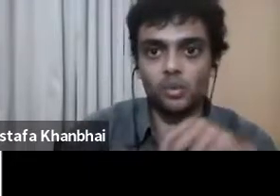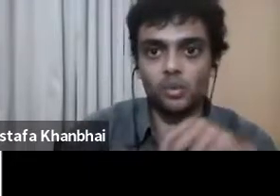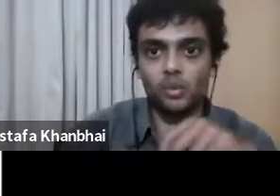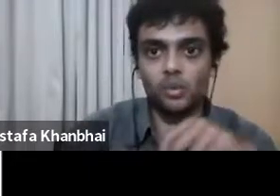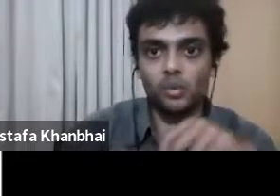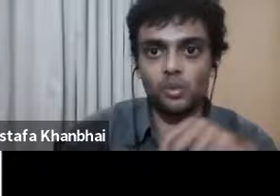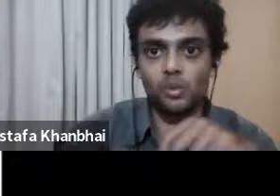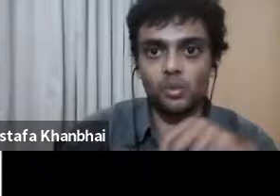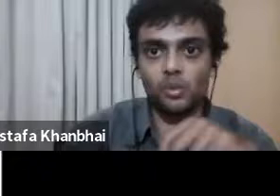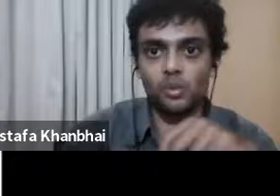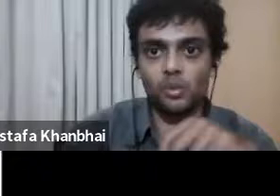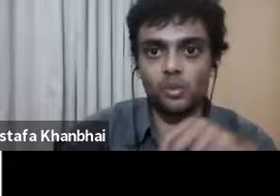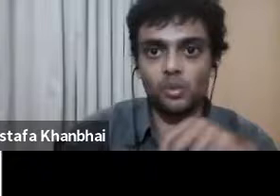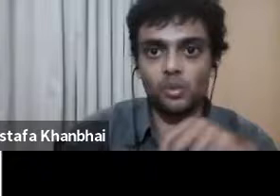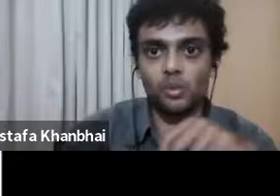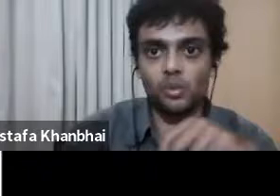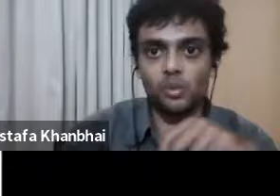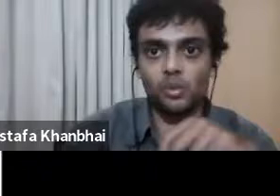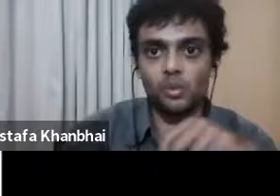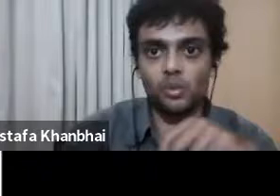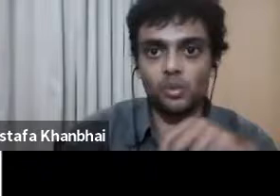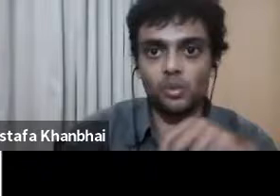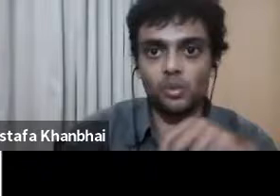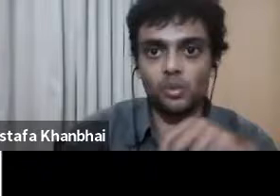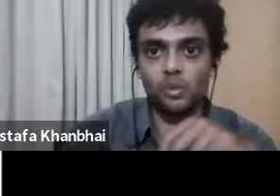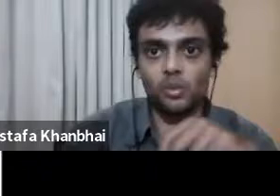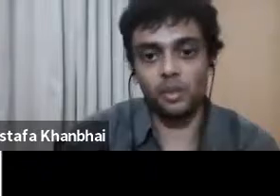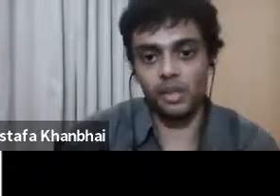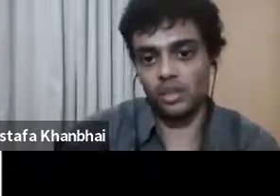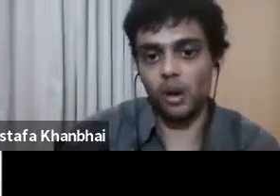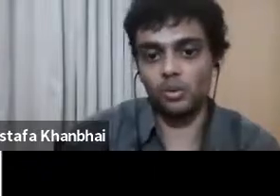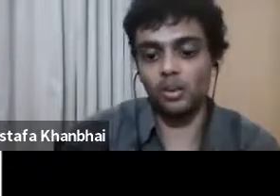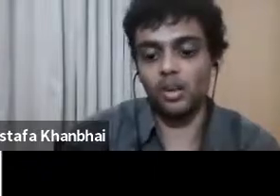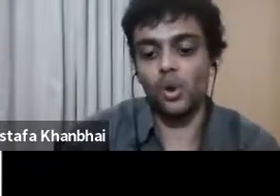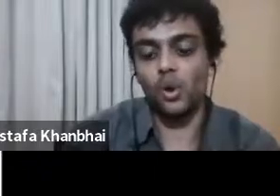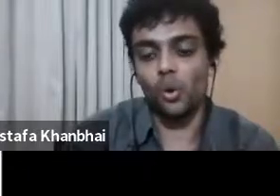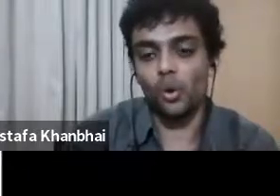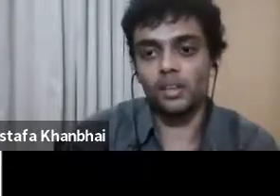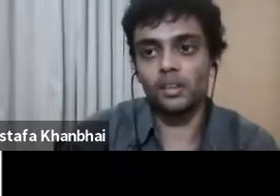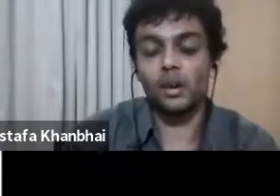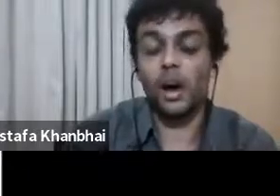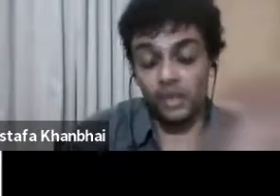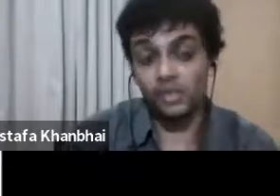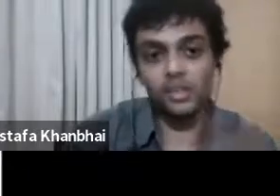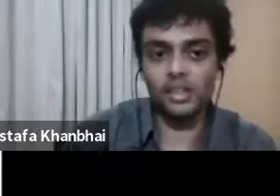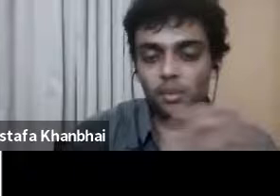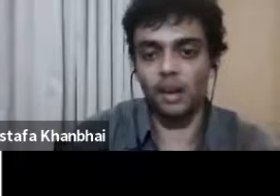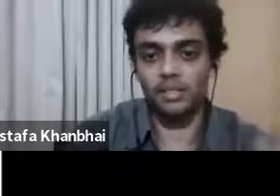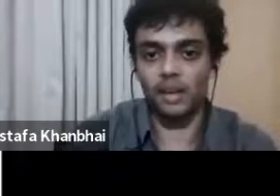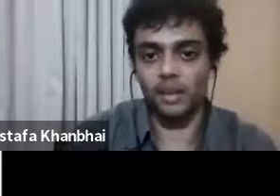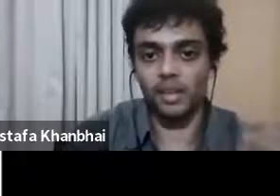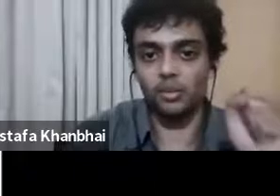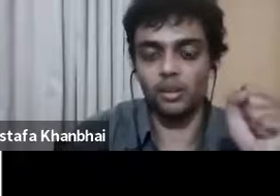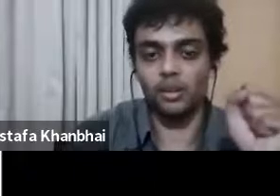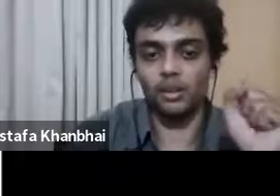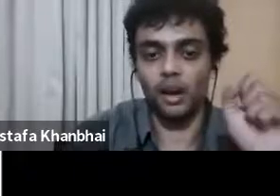at, which is how contemporary artists navigate the mainstream art world, knowing how indigenous